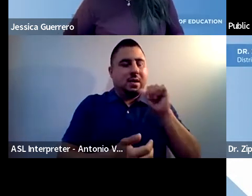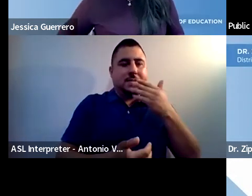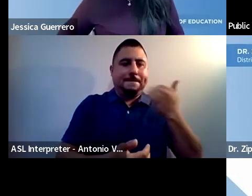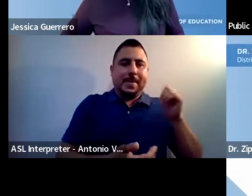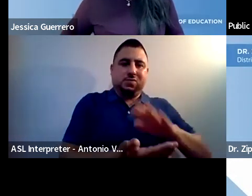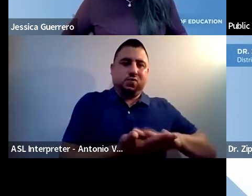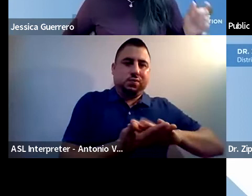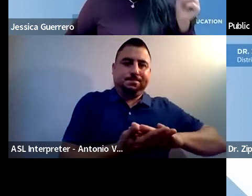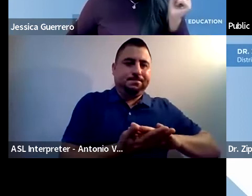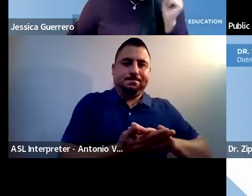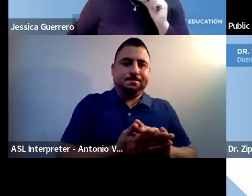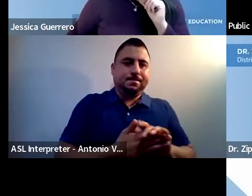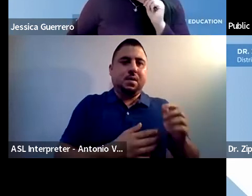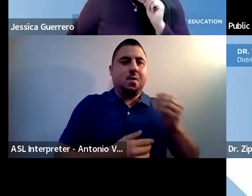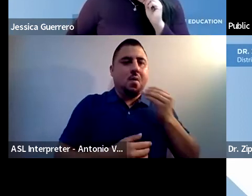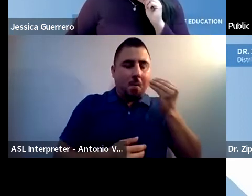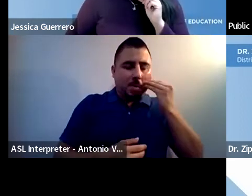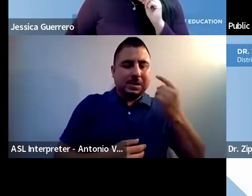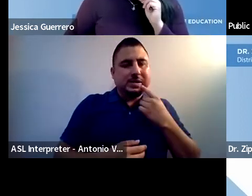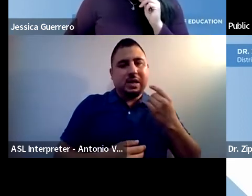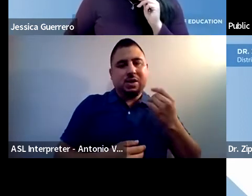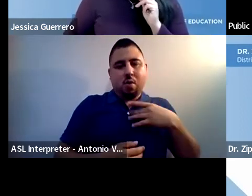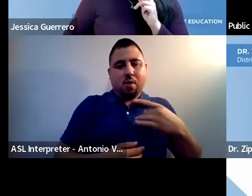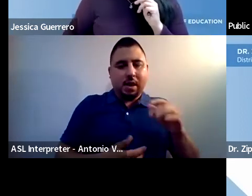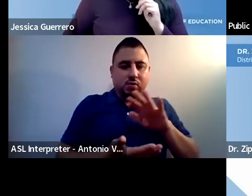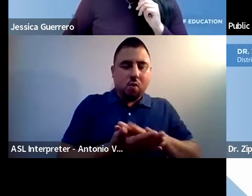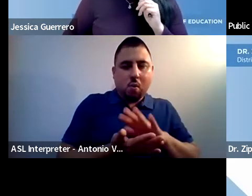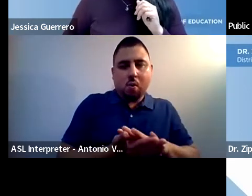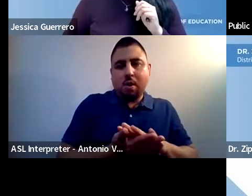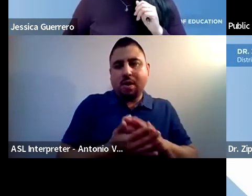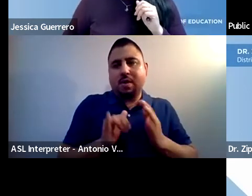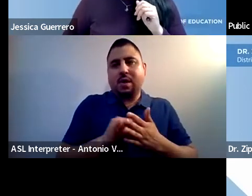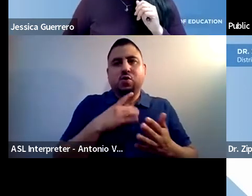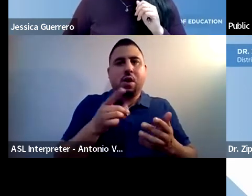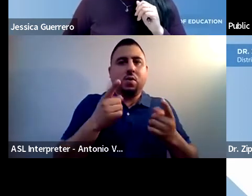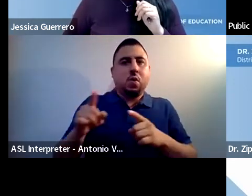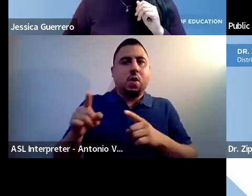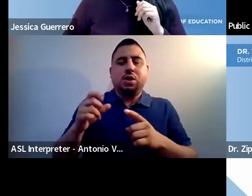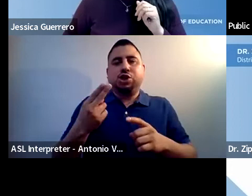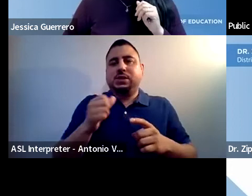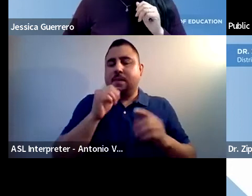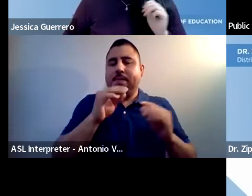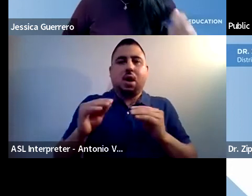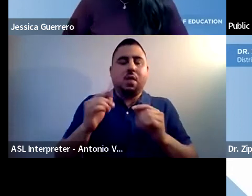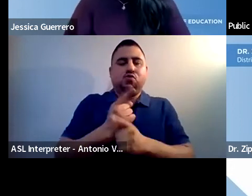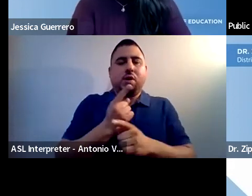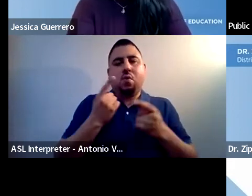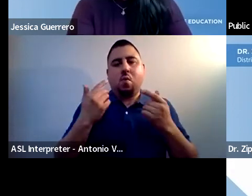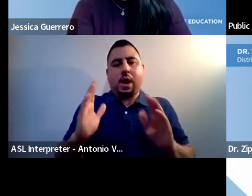school, you know, coming home saying that she doesn't like school. She doesn't like what's going on. She's not being taught the correct